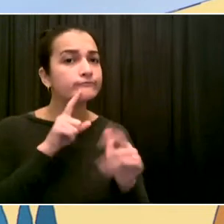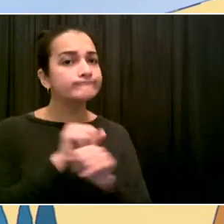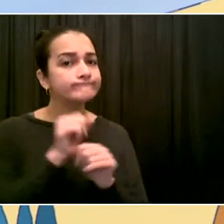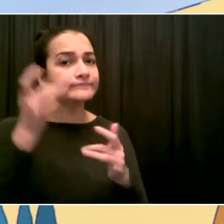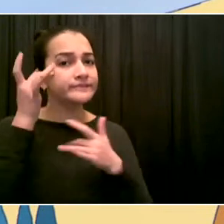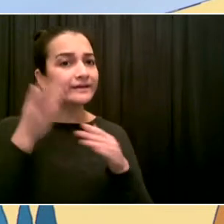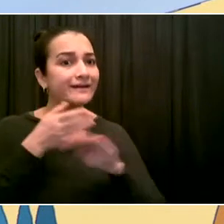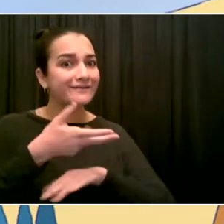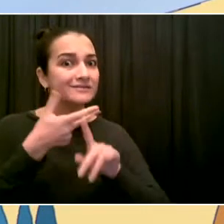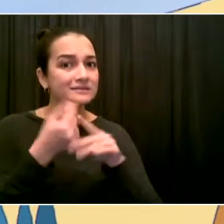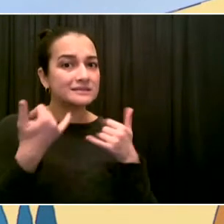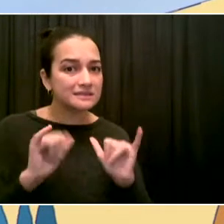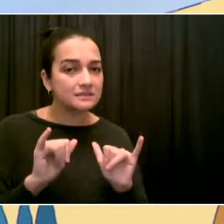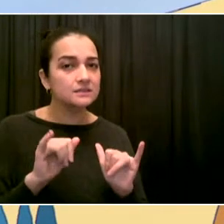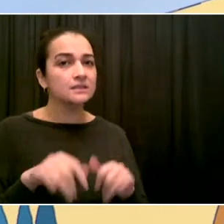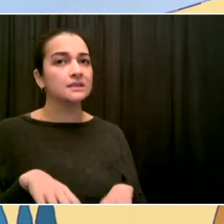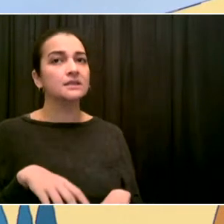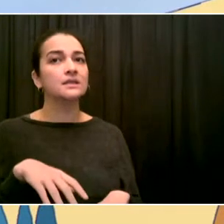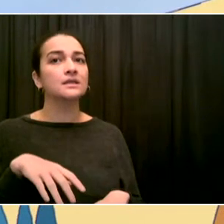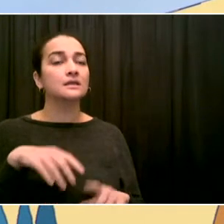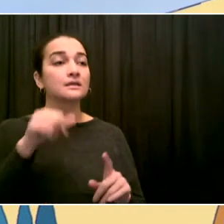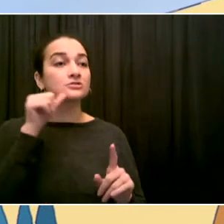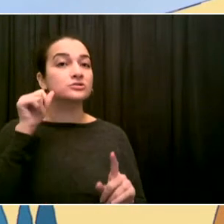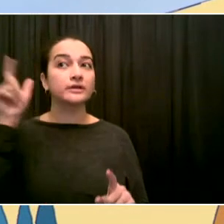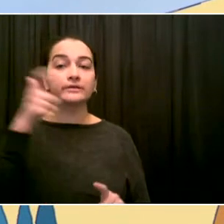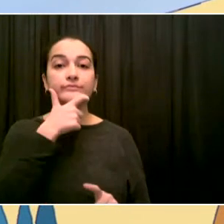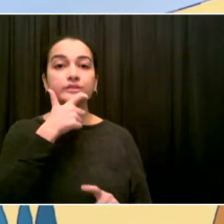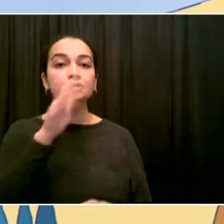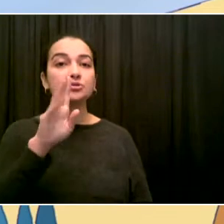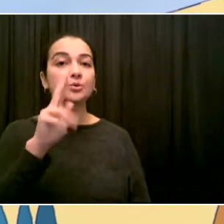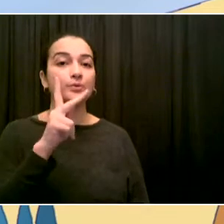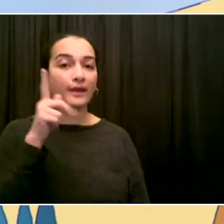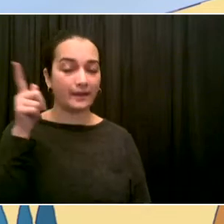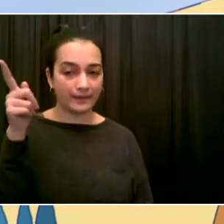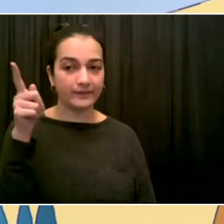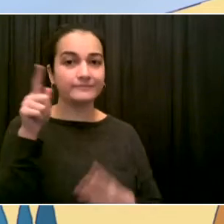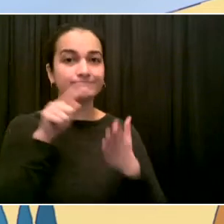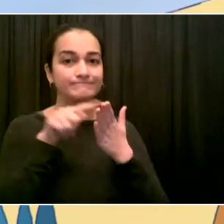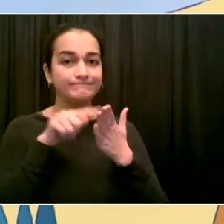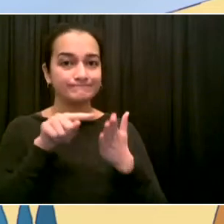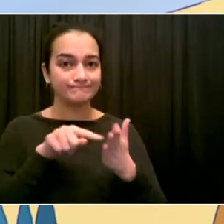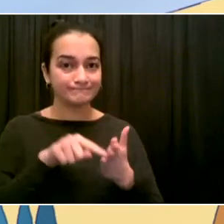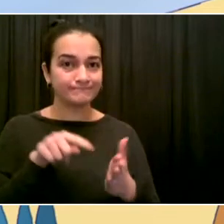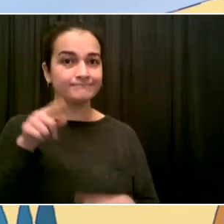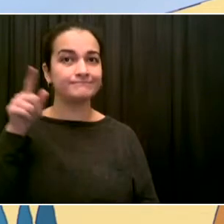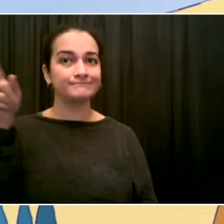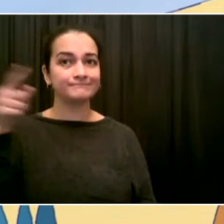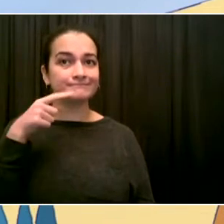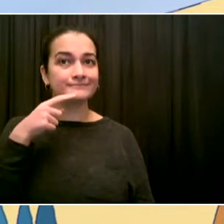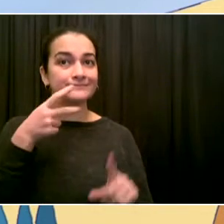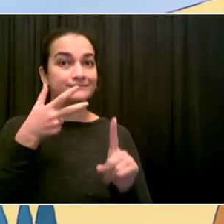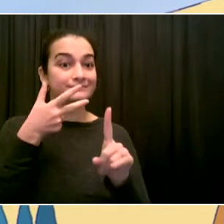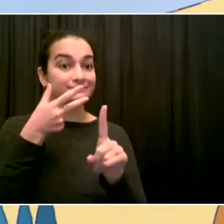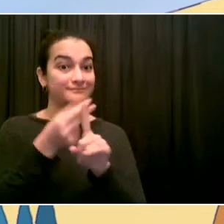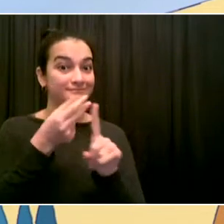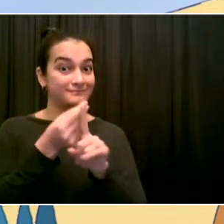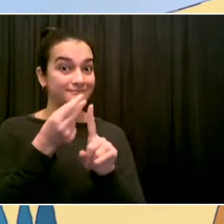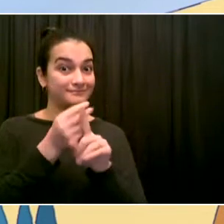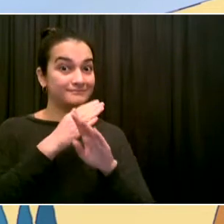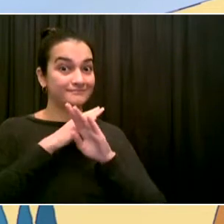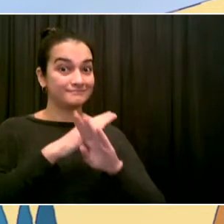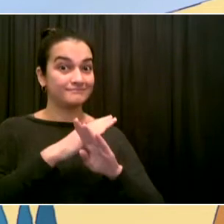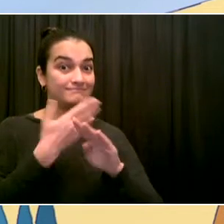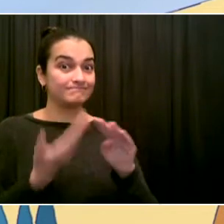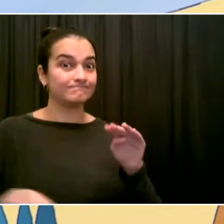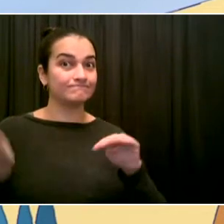yesterday that the booster bumped it back up to 94%. Do we have anything from that from the city on how effective they are?